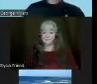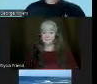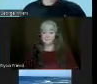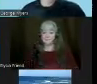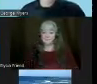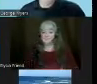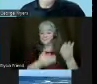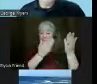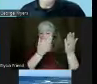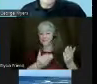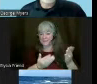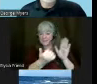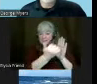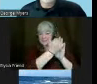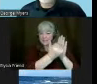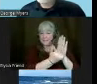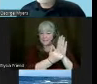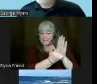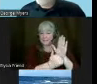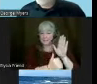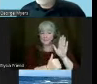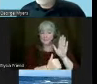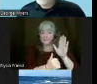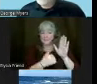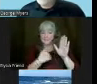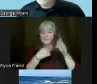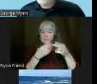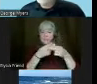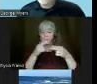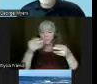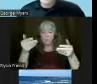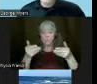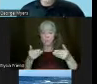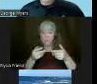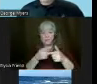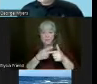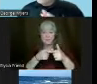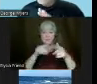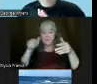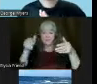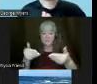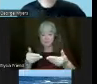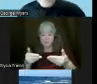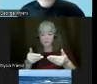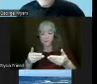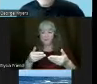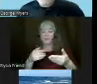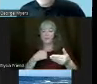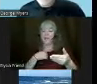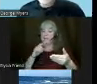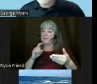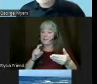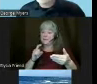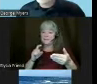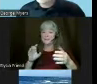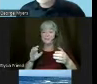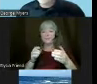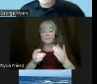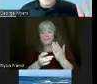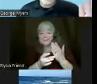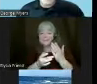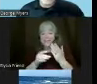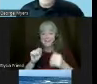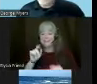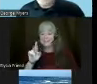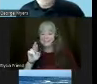Here's our agenda. So we've got this short welcome and then an intro. I'm gonna have to give a little Tech Ambassador commercial